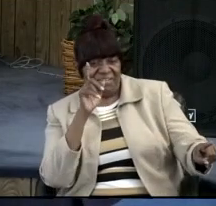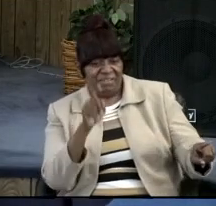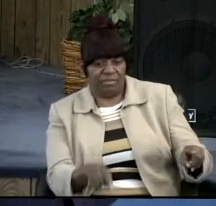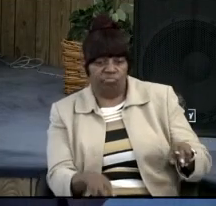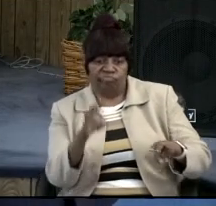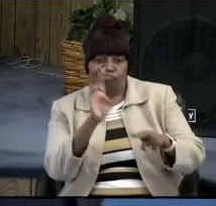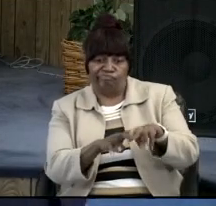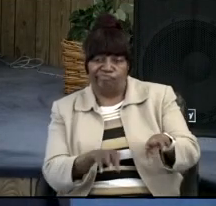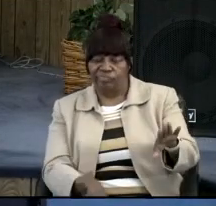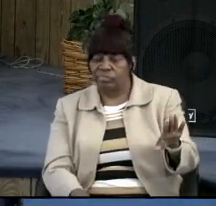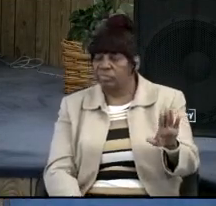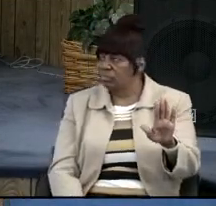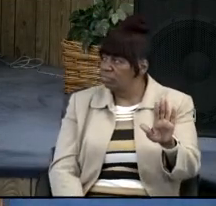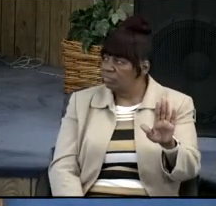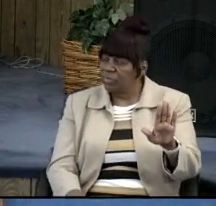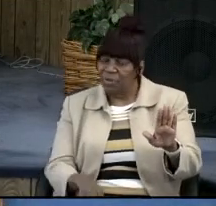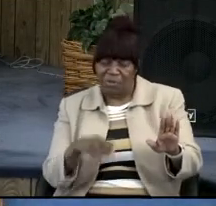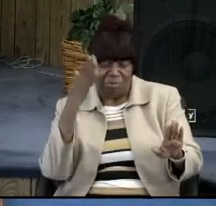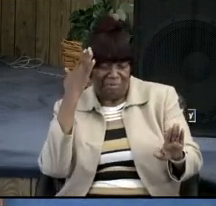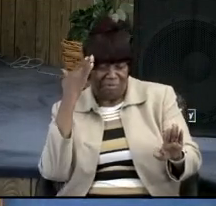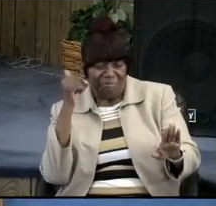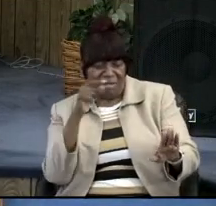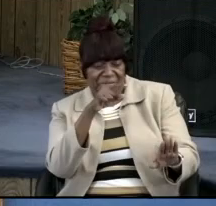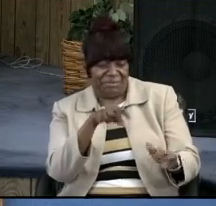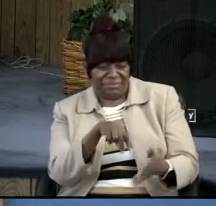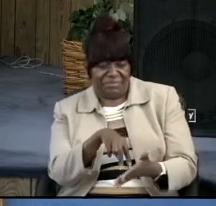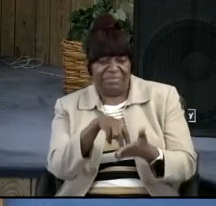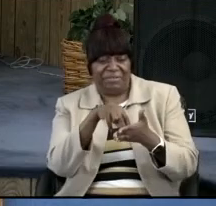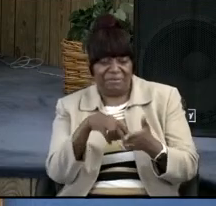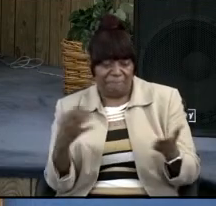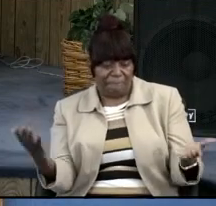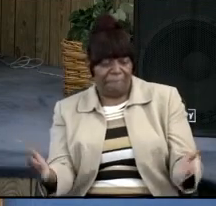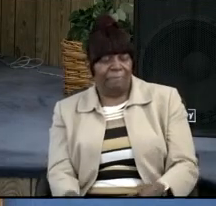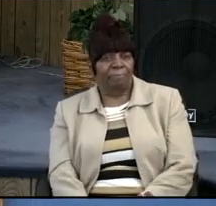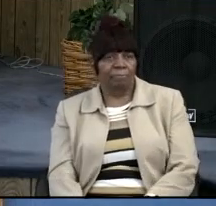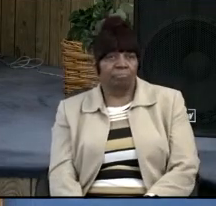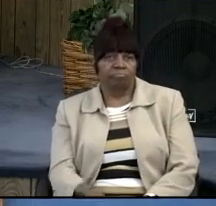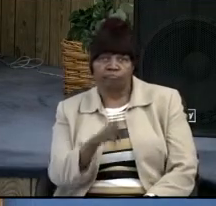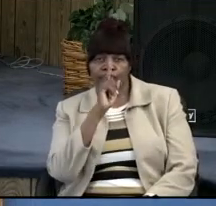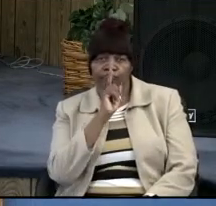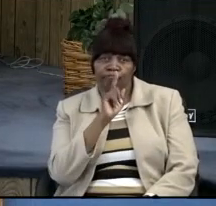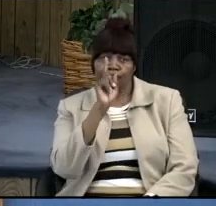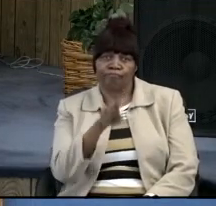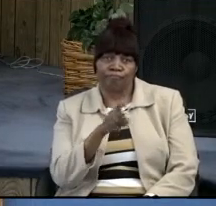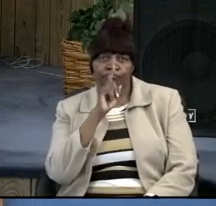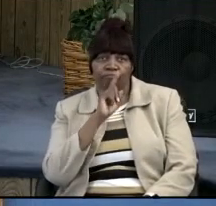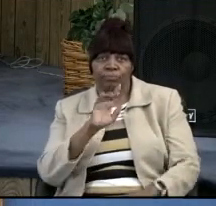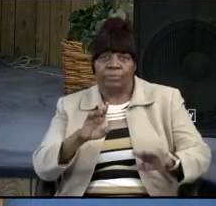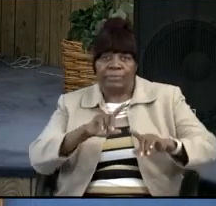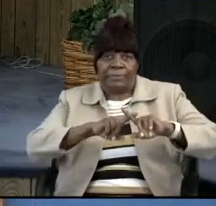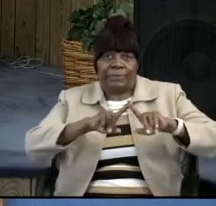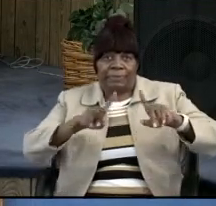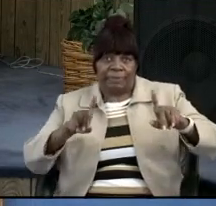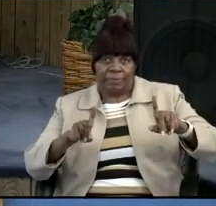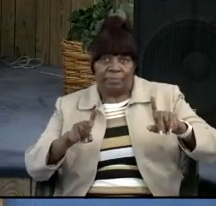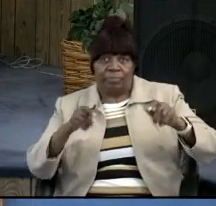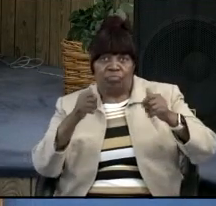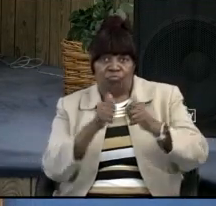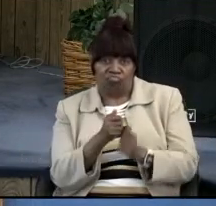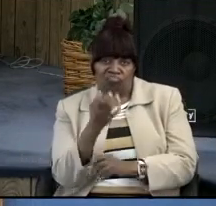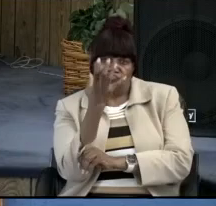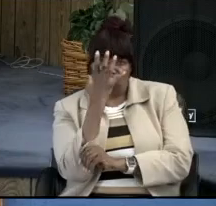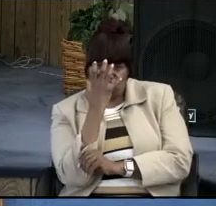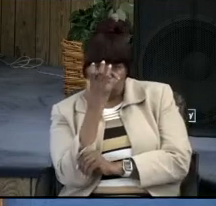to sit down somewhere. I don't know why he up every Sabbath. Why don't he shut up? In the meantime, with your